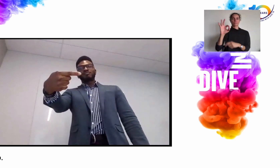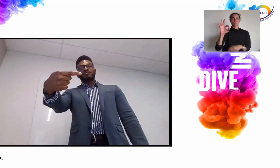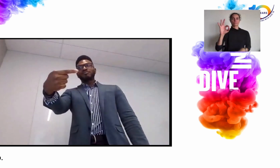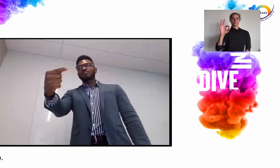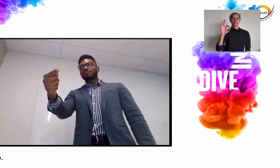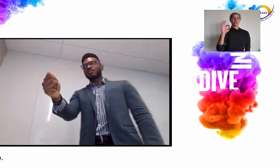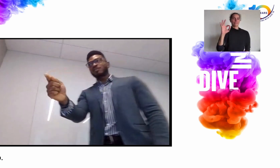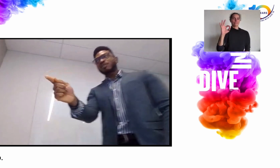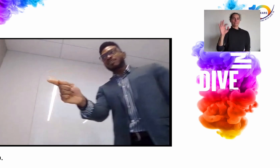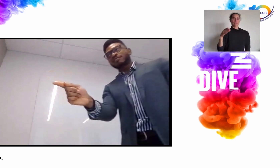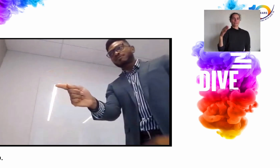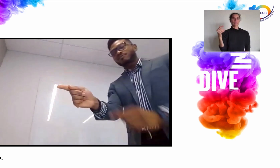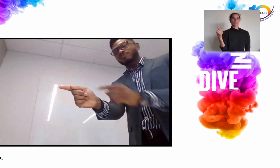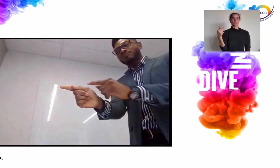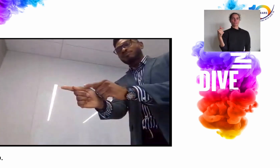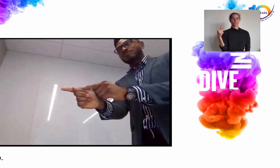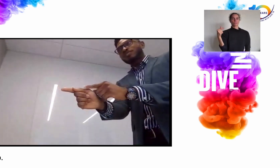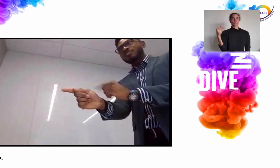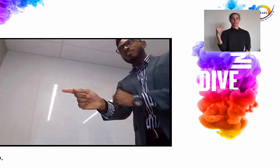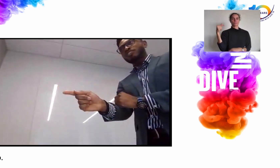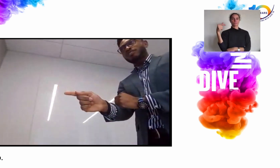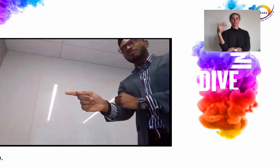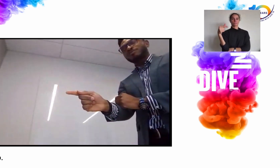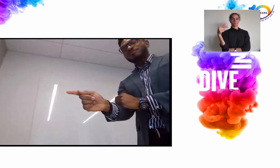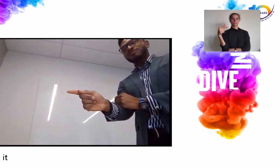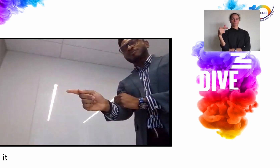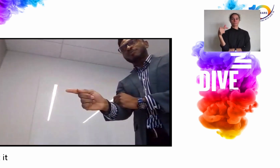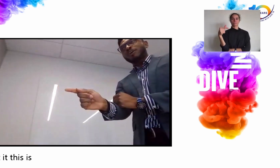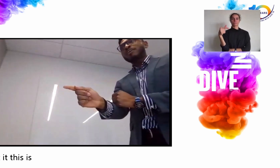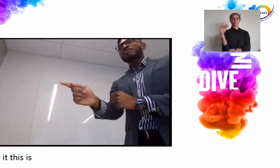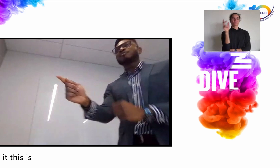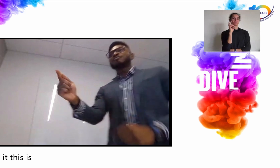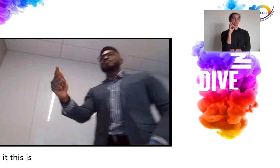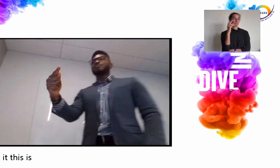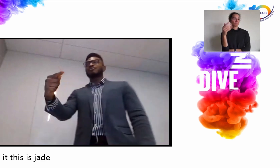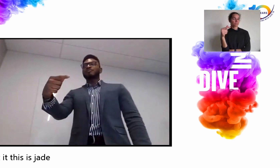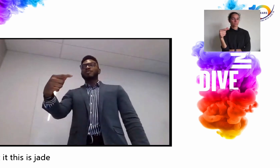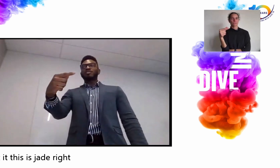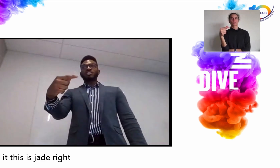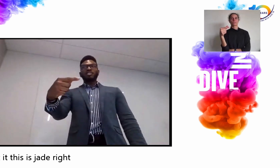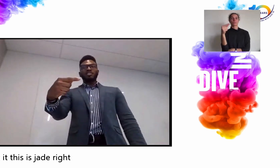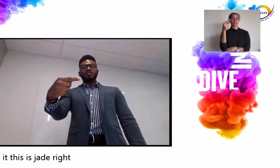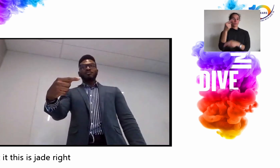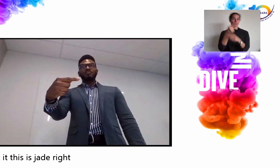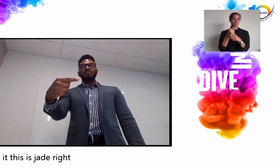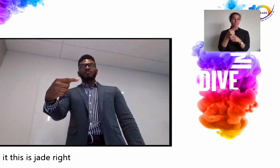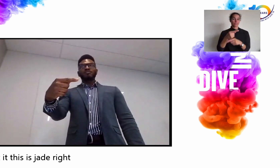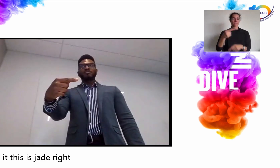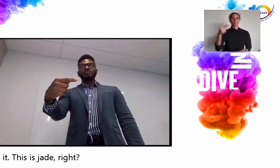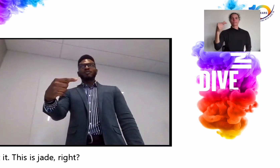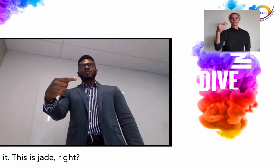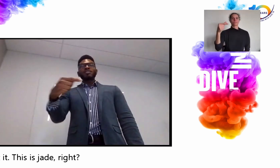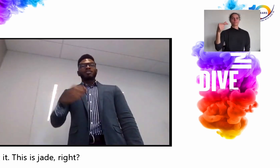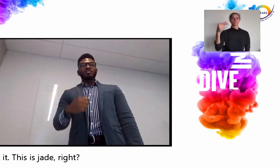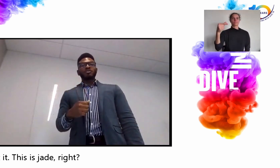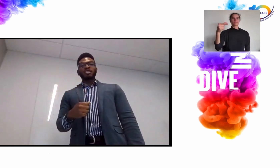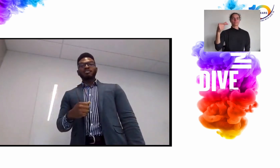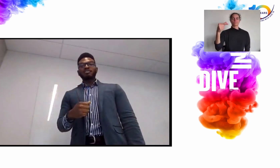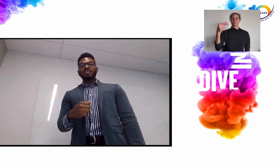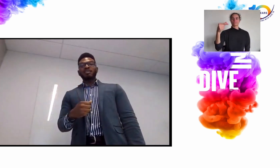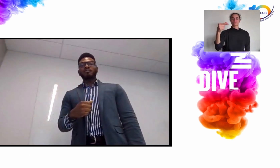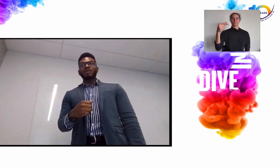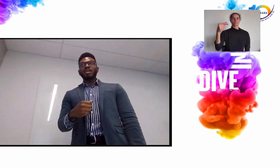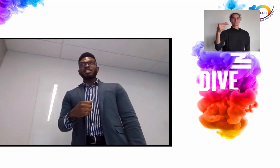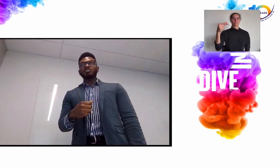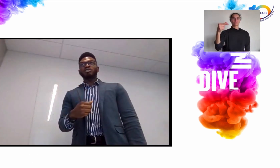G. Look at it. This is G, right? G. So